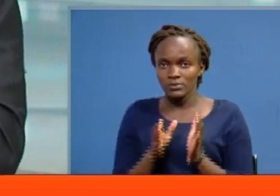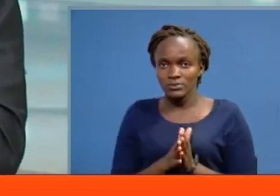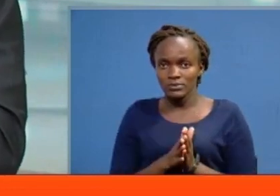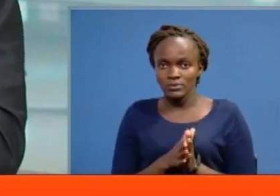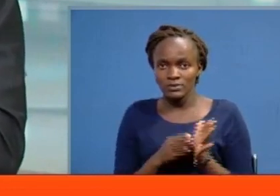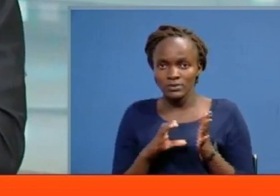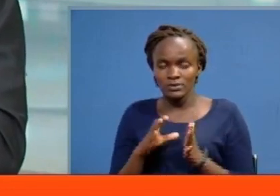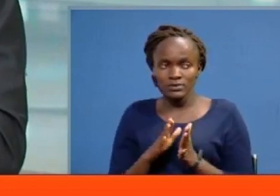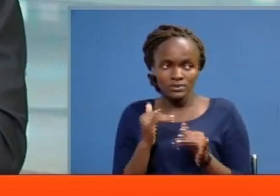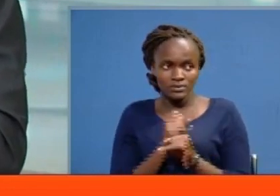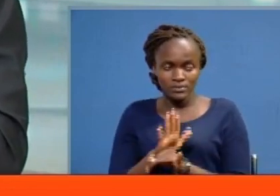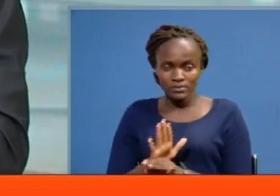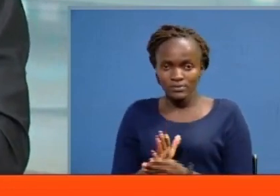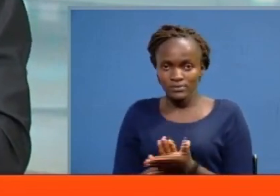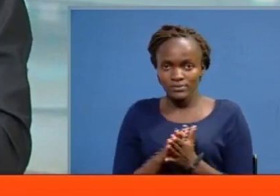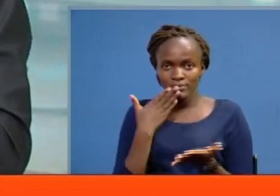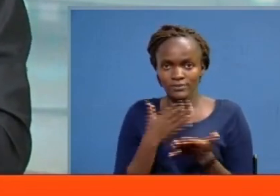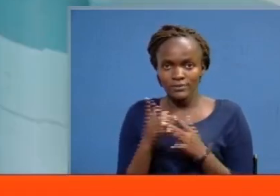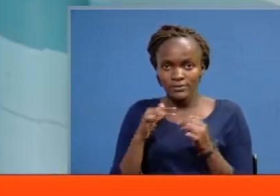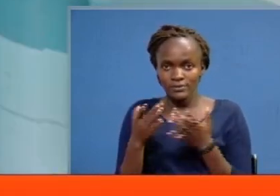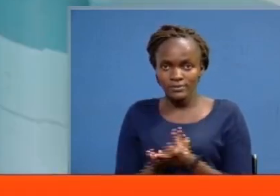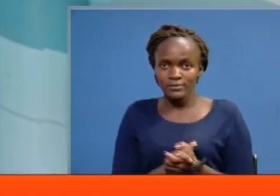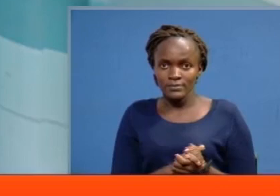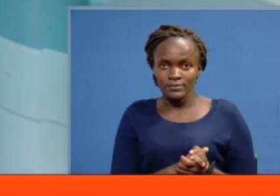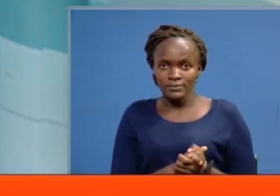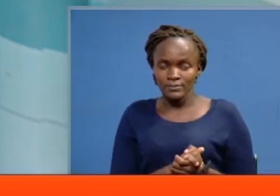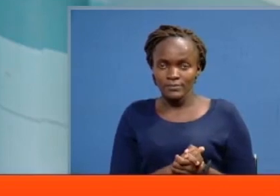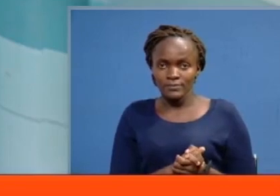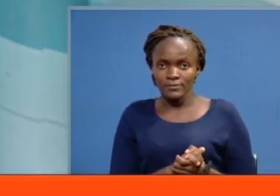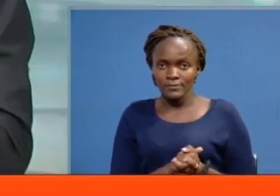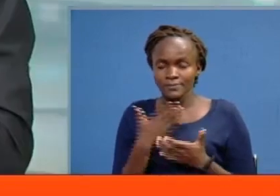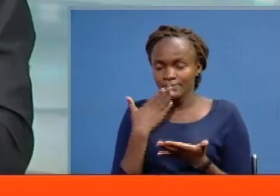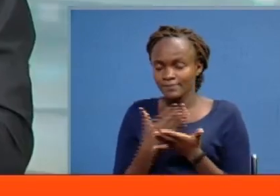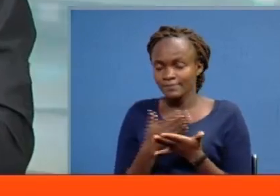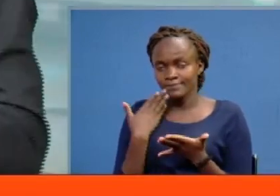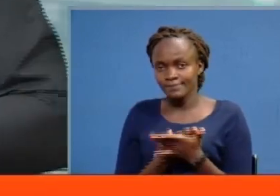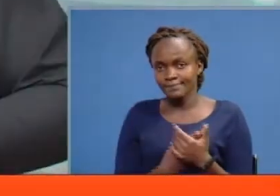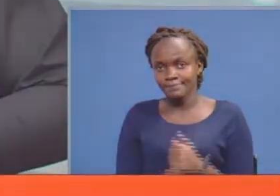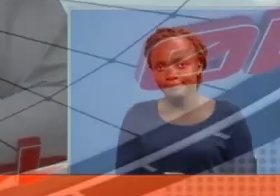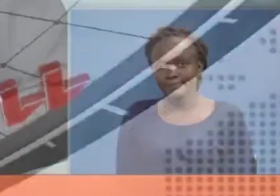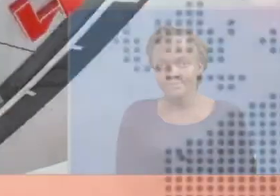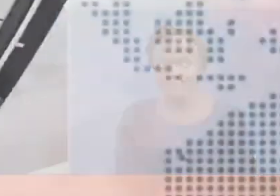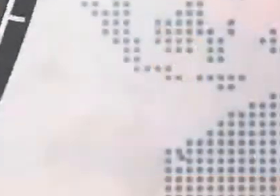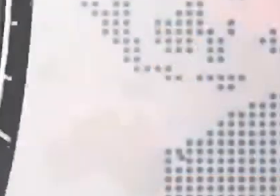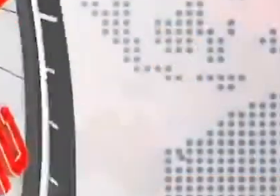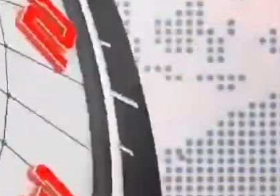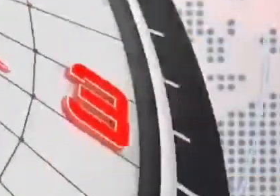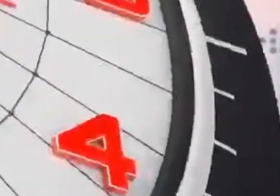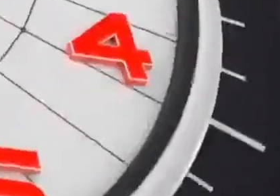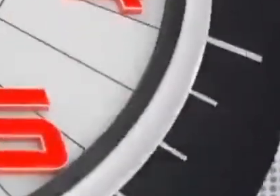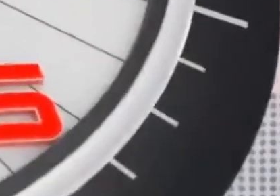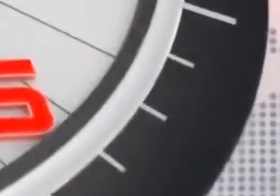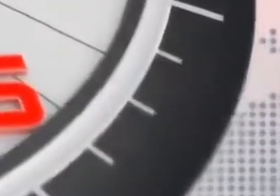career development. Thank you so much for coming through tonight. Thank you so much for having me. We really appreciate your coming. Thank you So much.